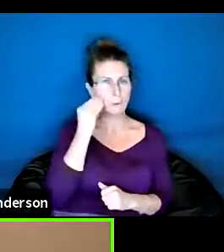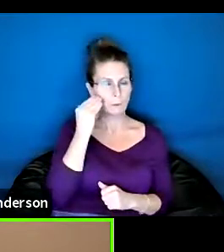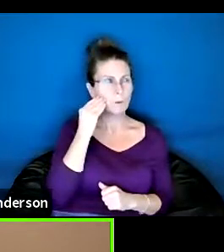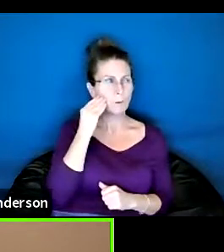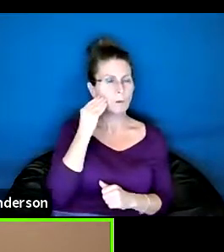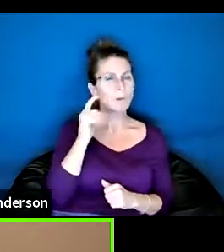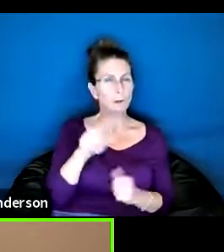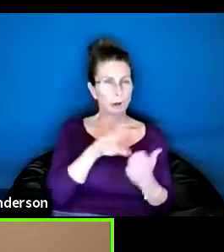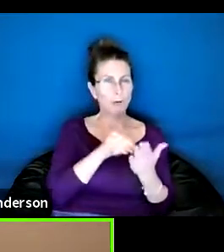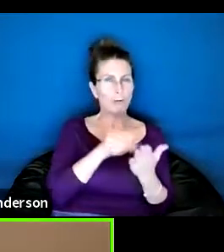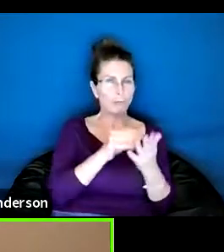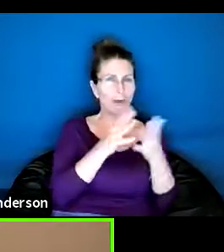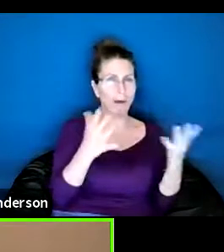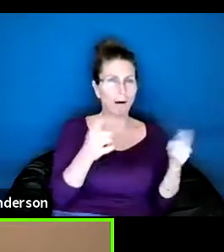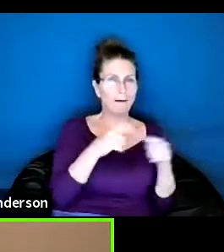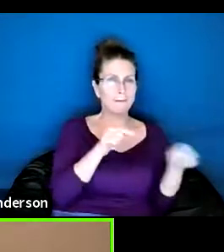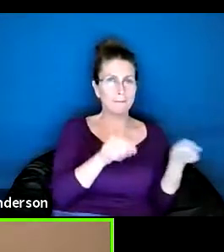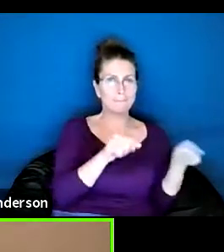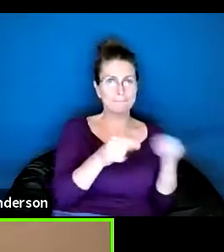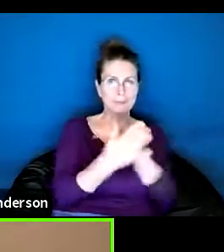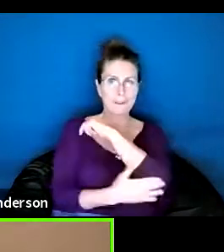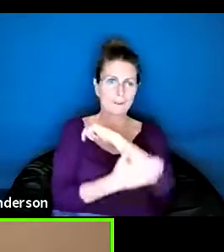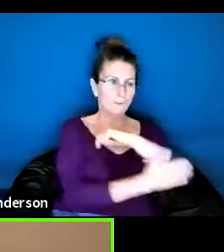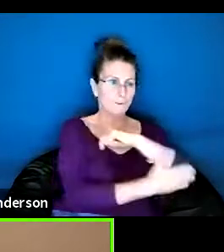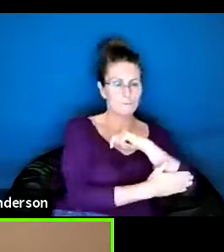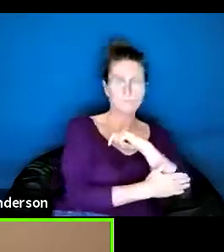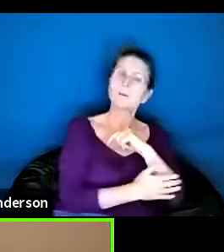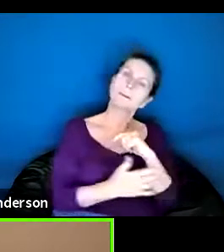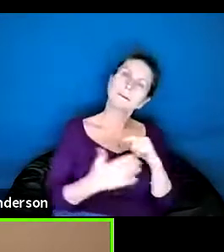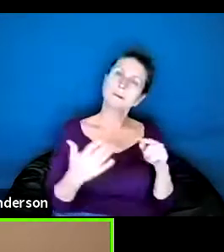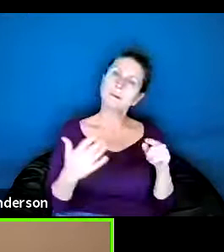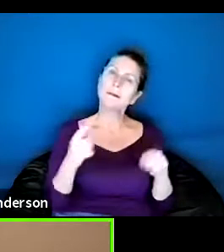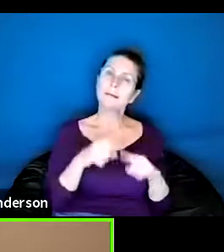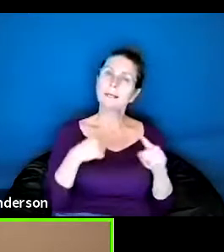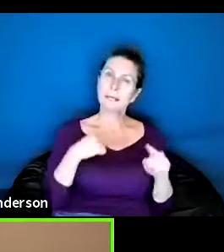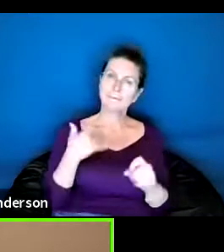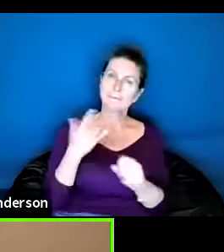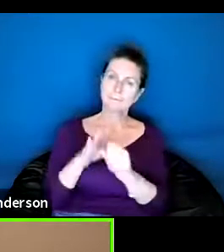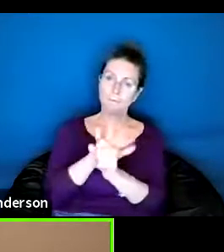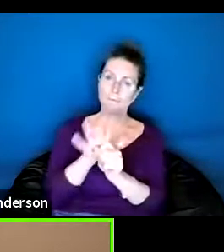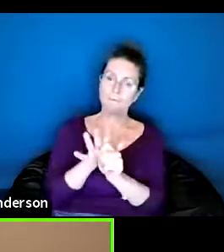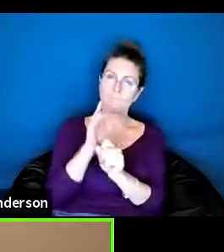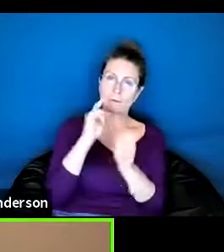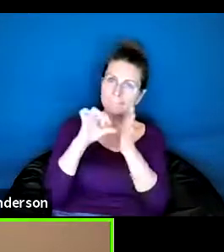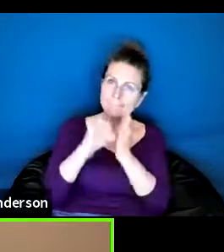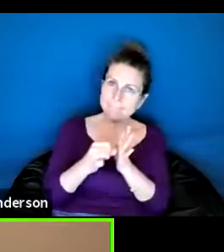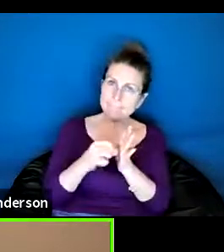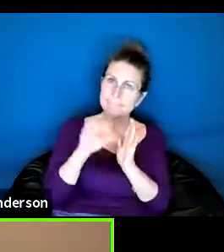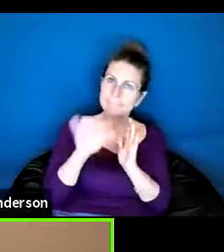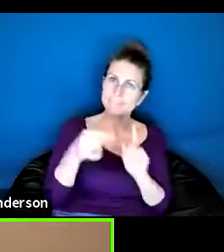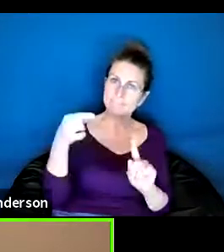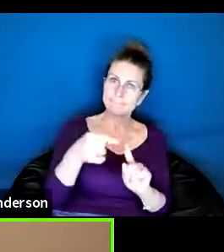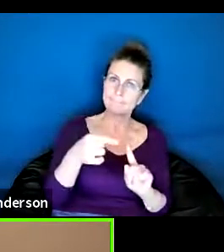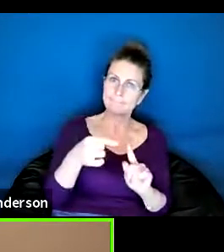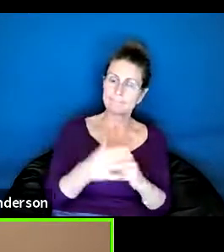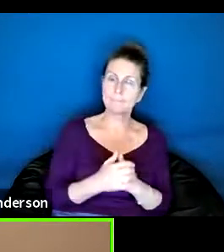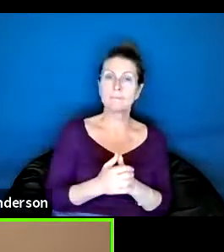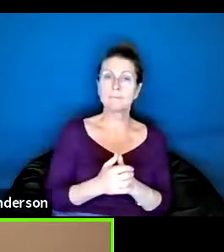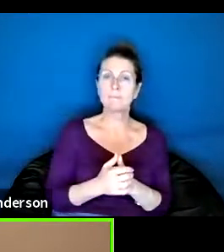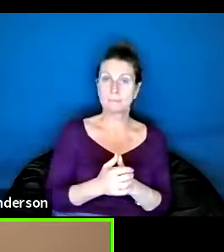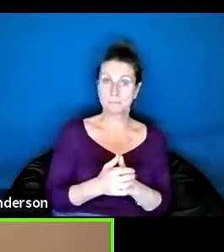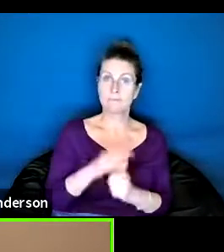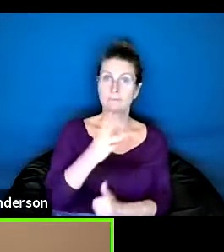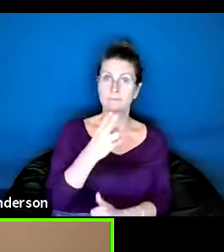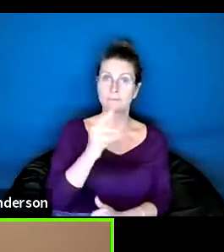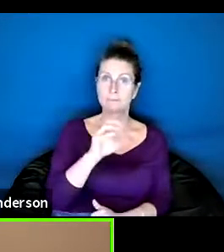middle income countries and reverse innovation and so on. But I think COVID has really illustrated that. And maybe what the center might want to ask